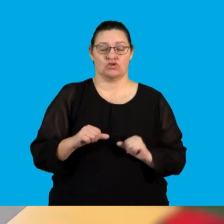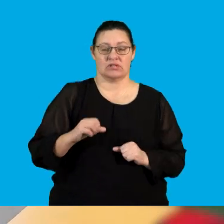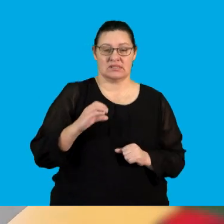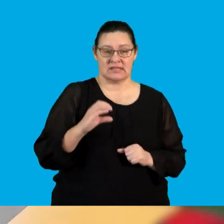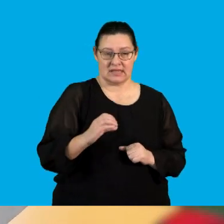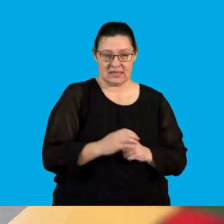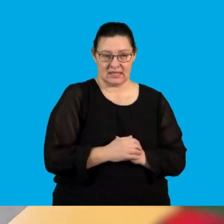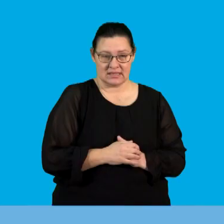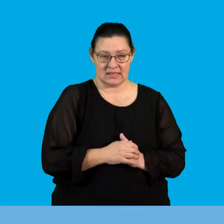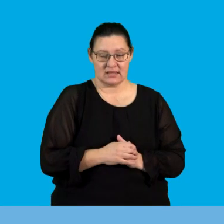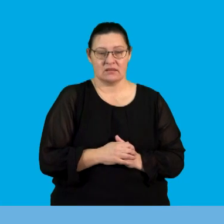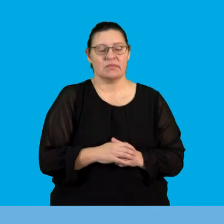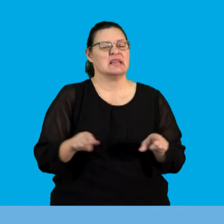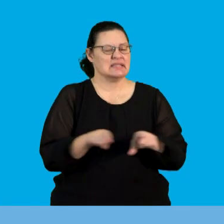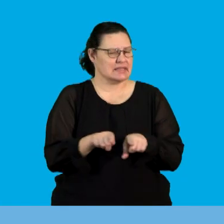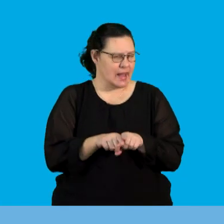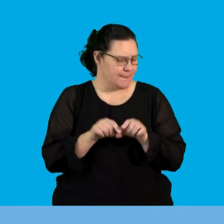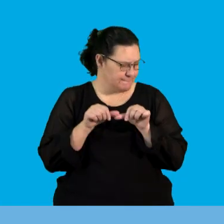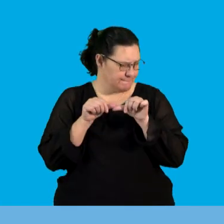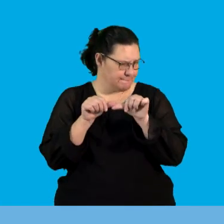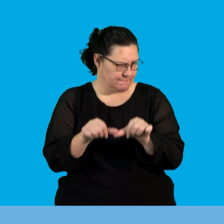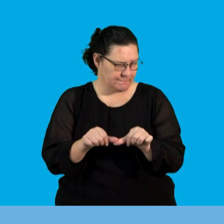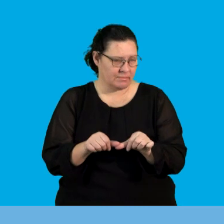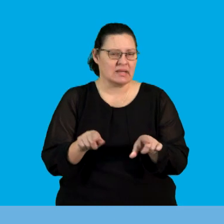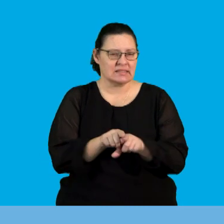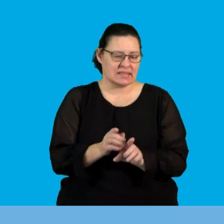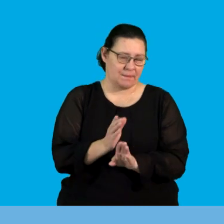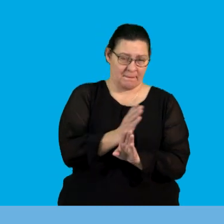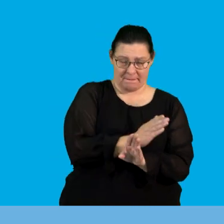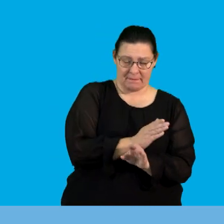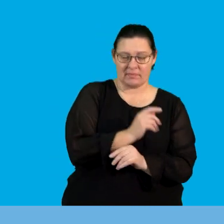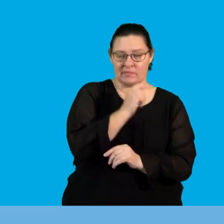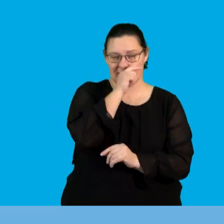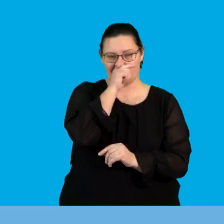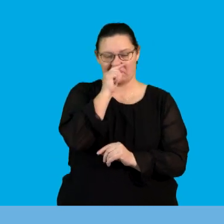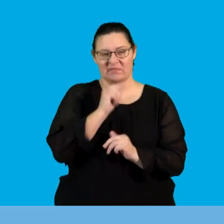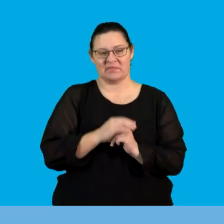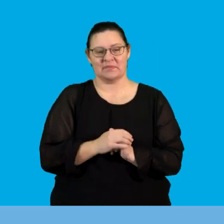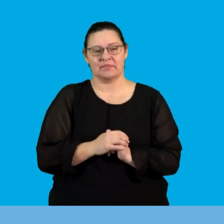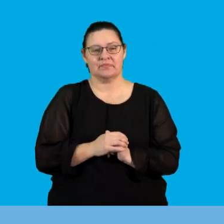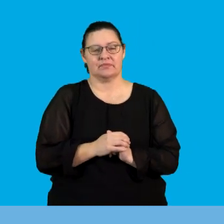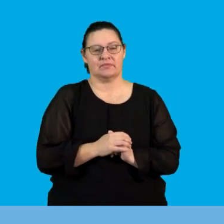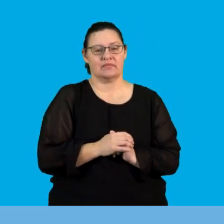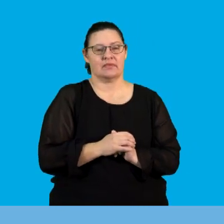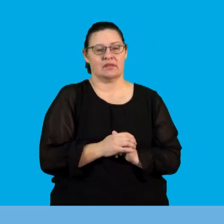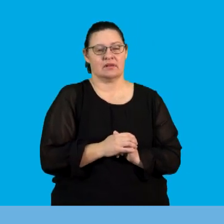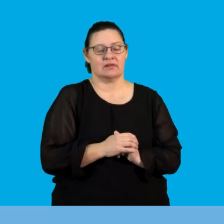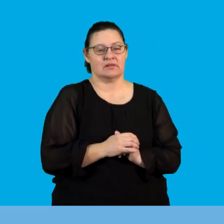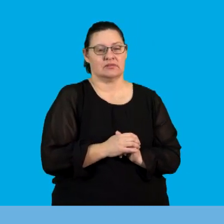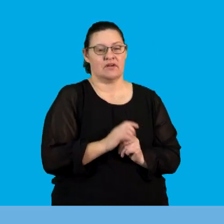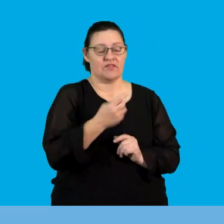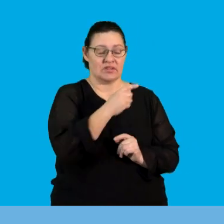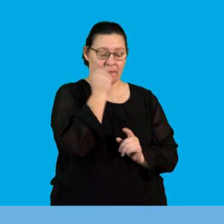Then question C, again still in keeping with the very same instruction given to us, that the first part of the name comes from the